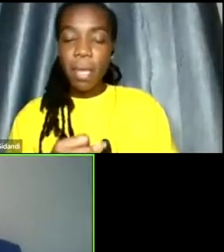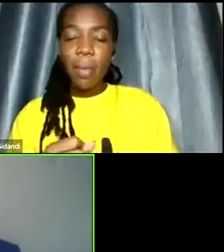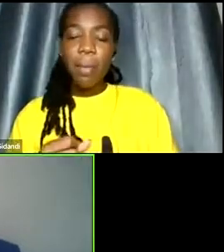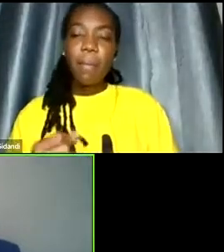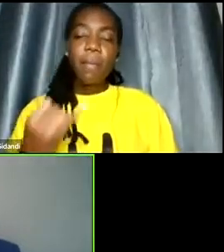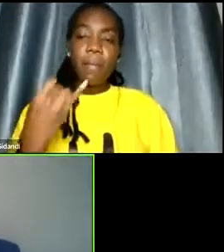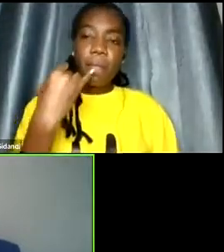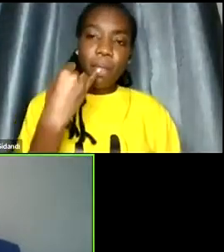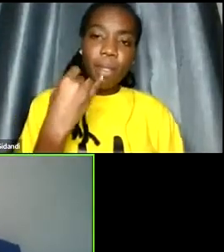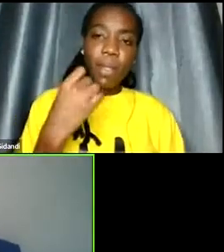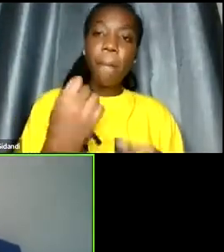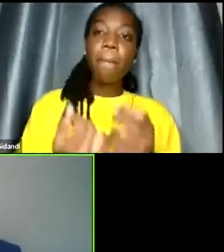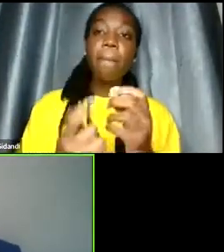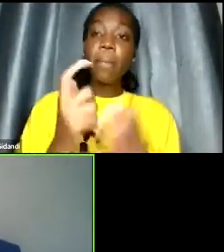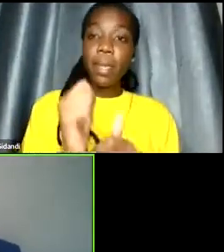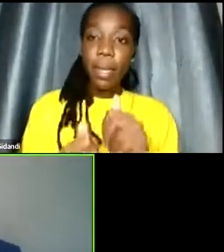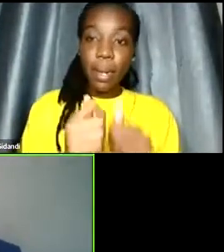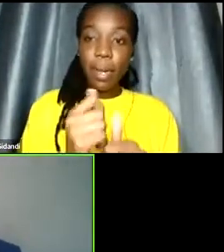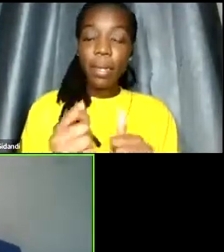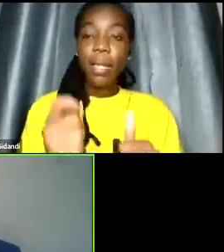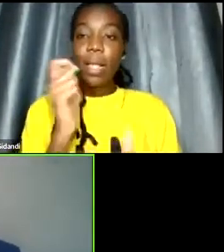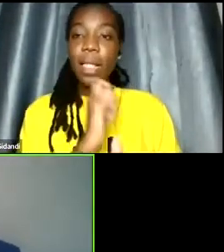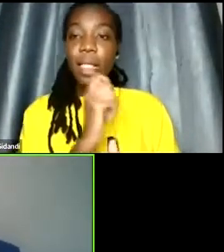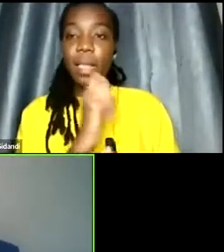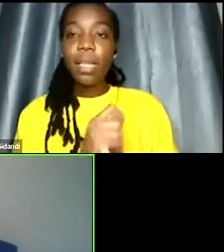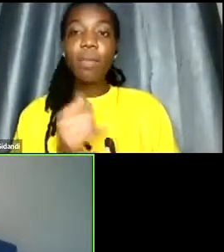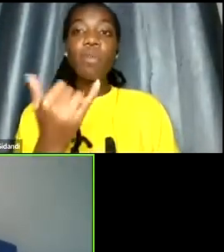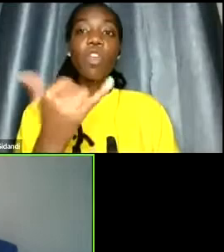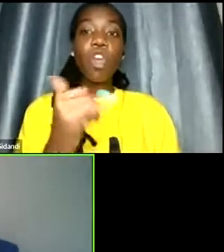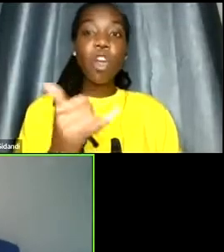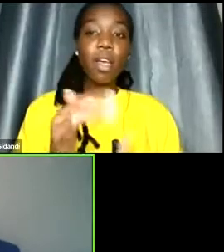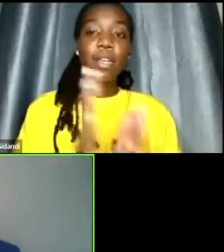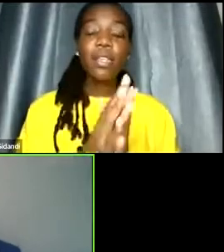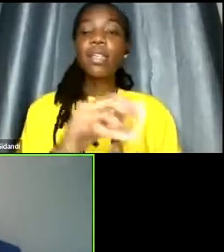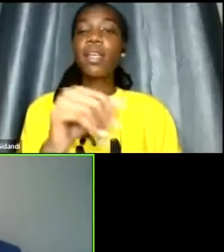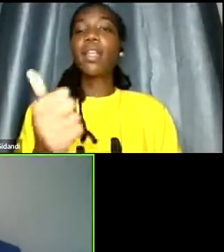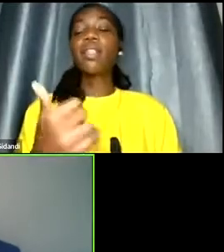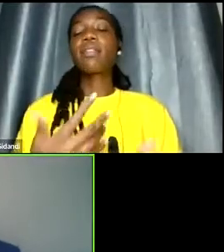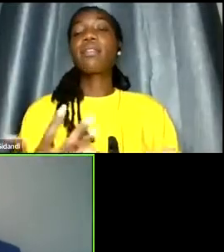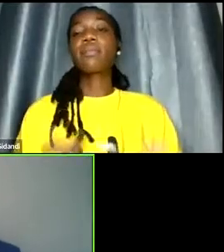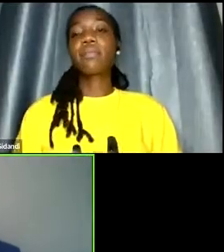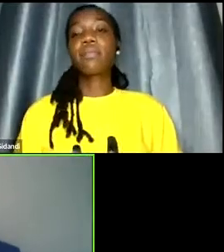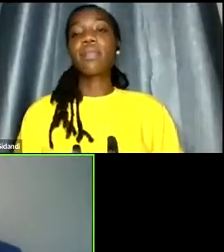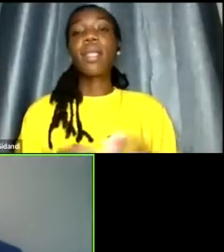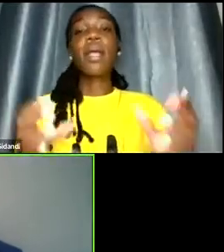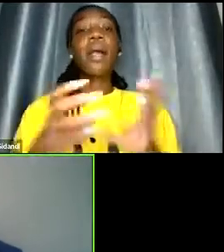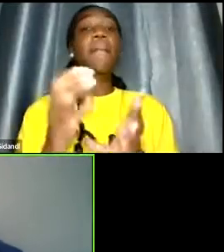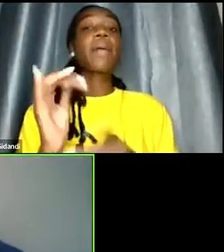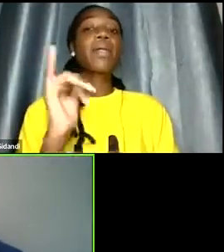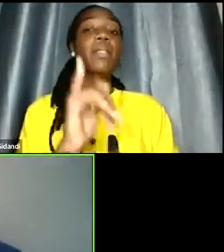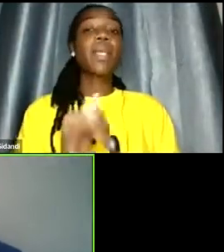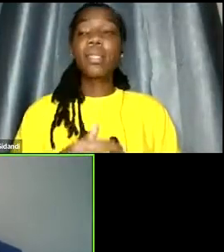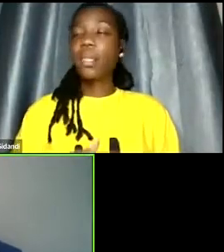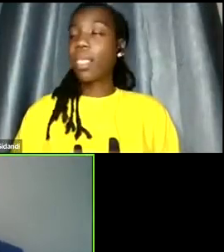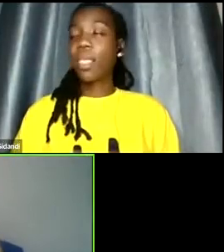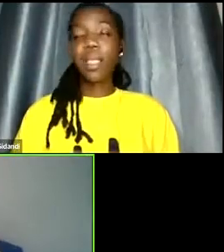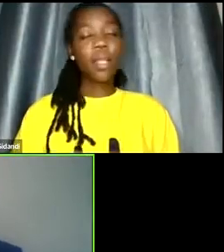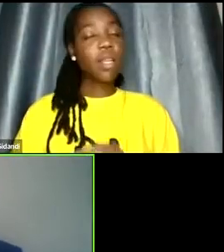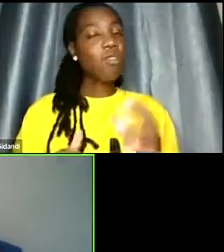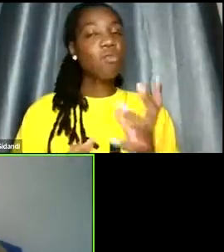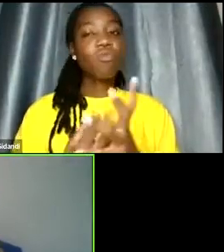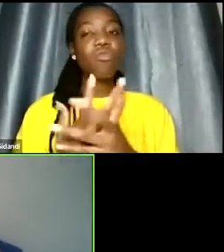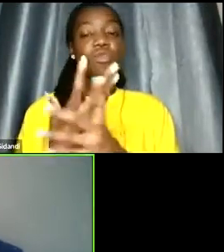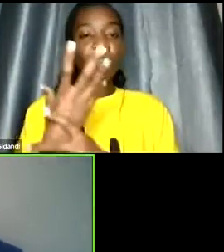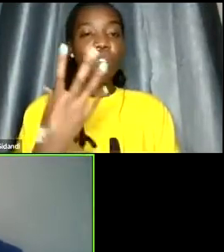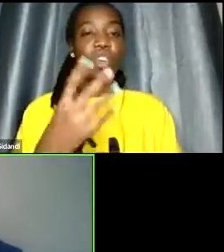and Jessa dairy products, ice cream, yogurt, and so on and so forth. That company has grown exponentially. Uganda used